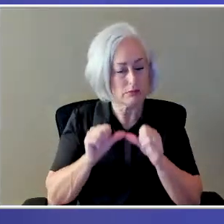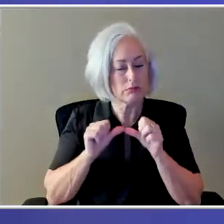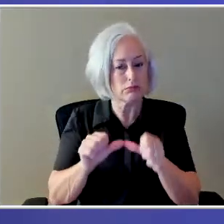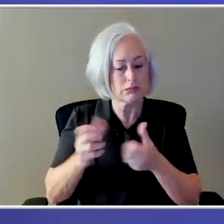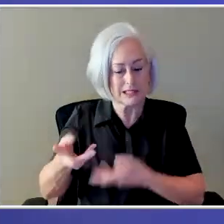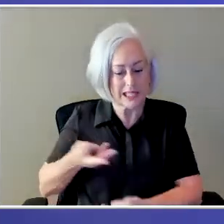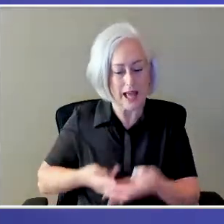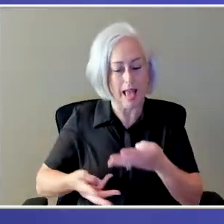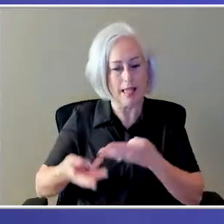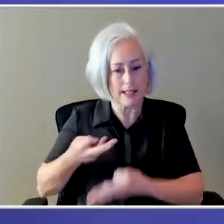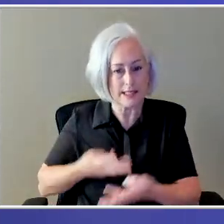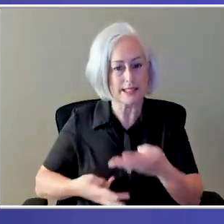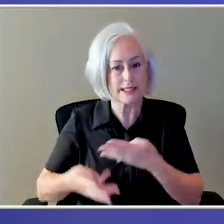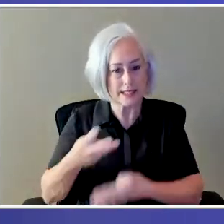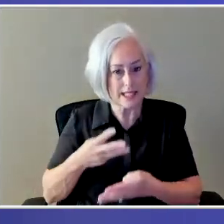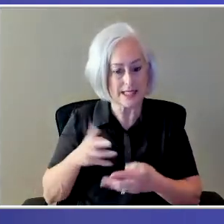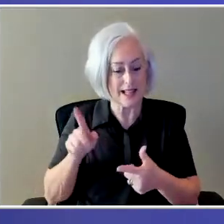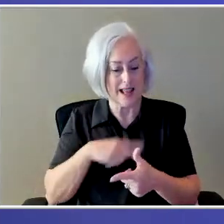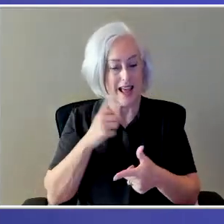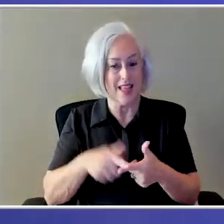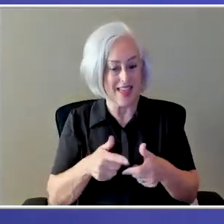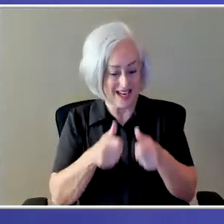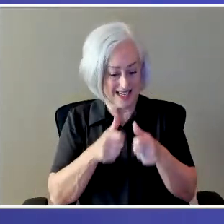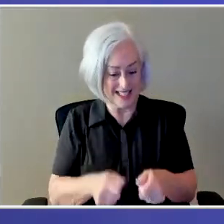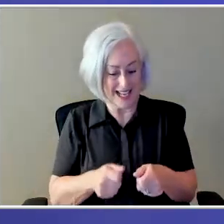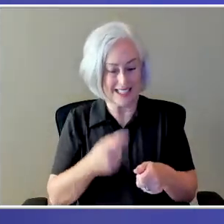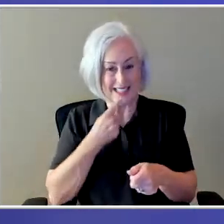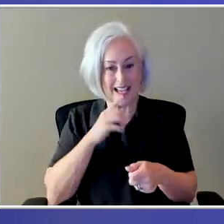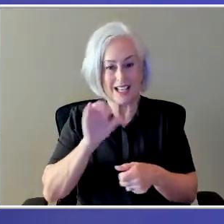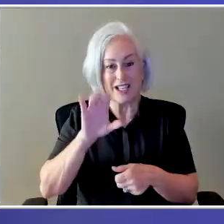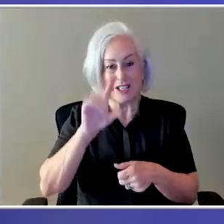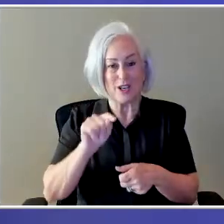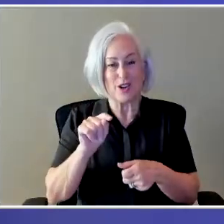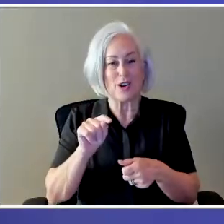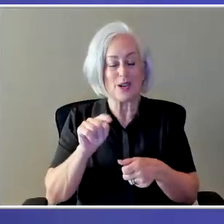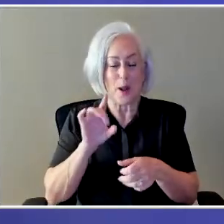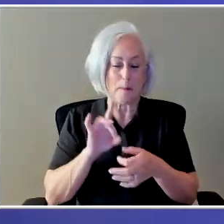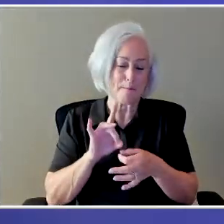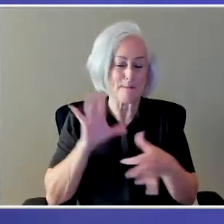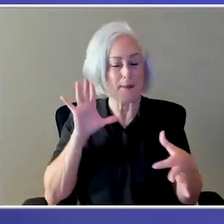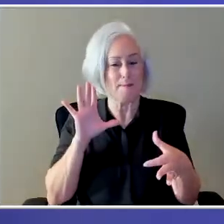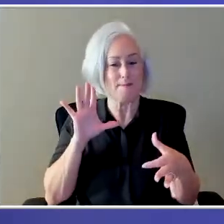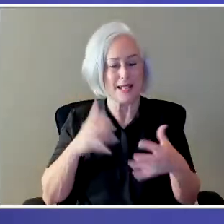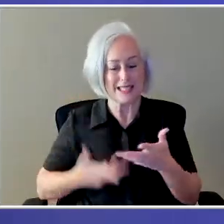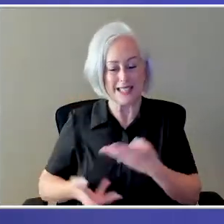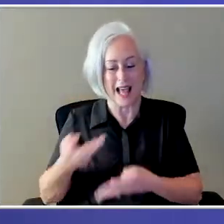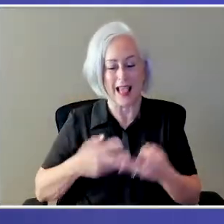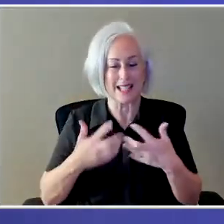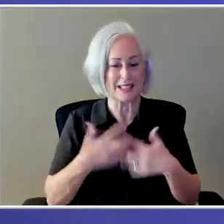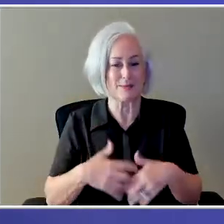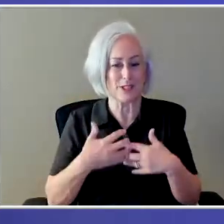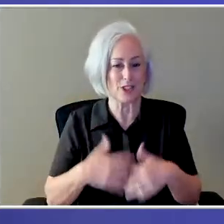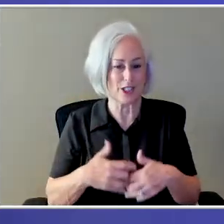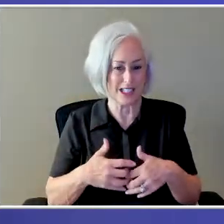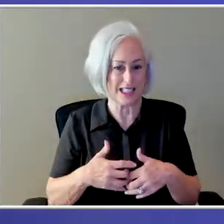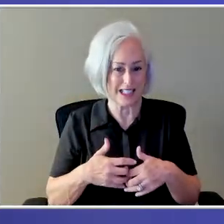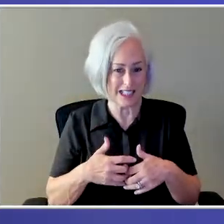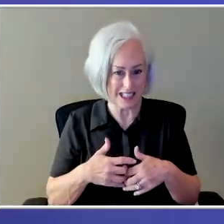getting a text from one of my coworkers saying that Kurt is off the dialysis machine, and we had to prone you for a little